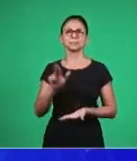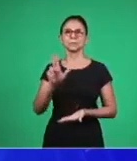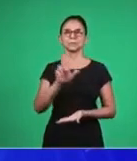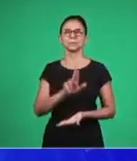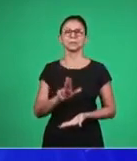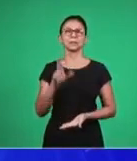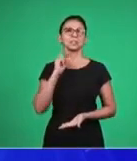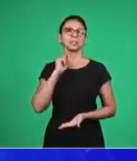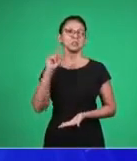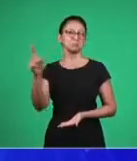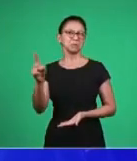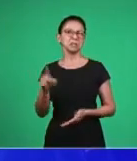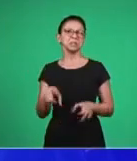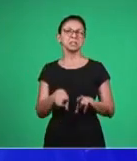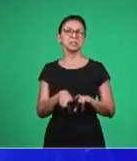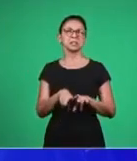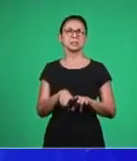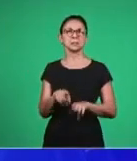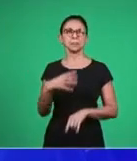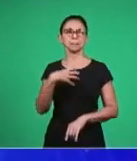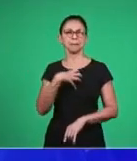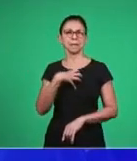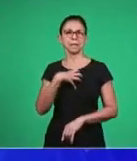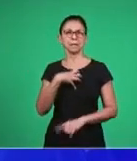in Uberlândia, Minas Gerais.